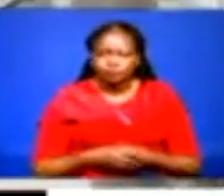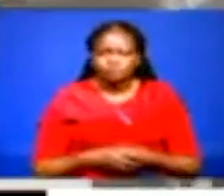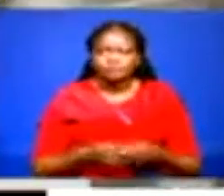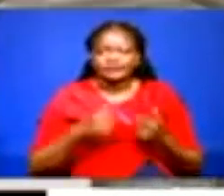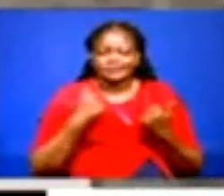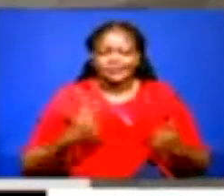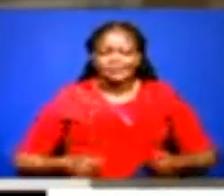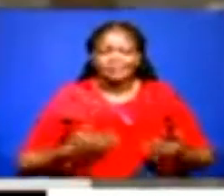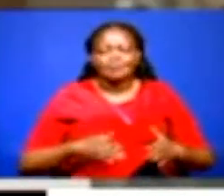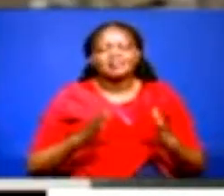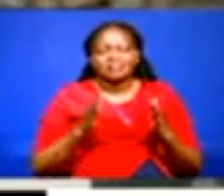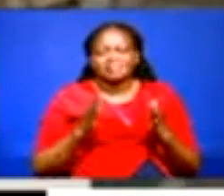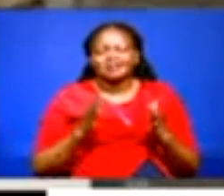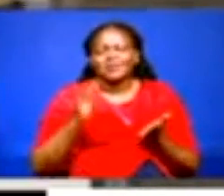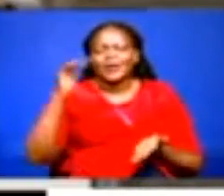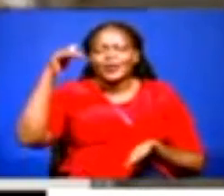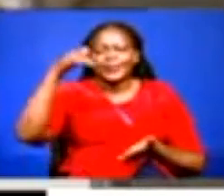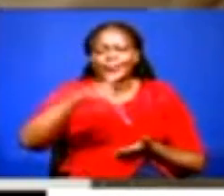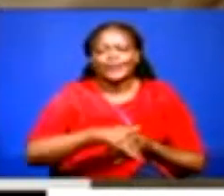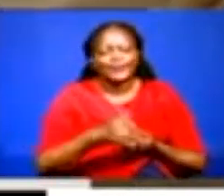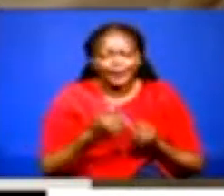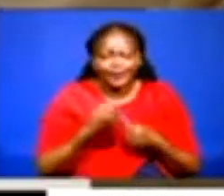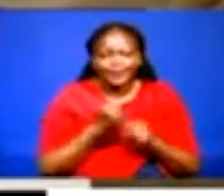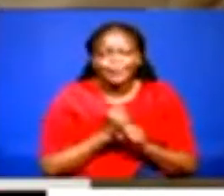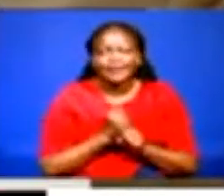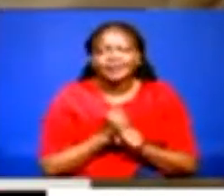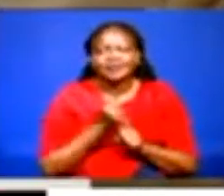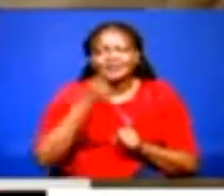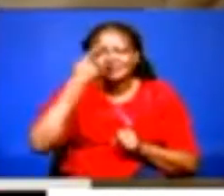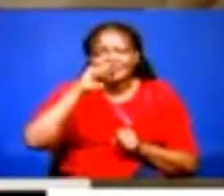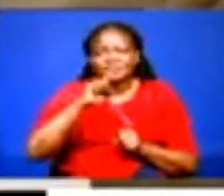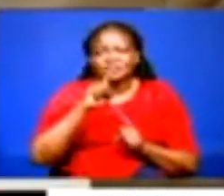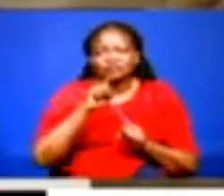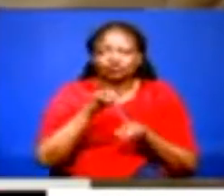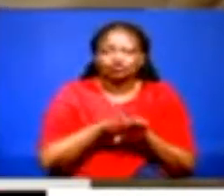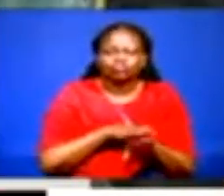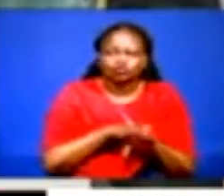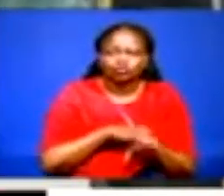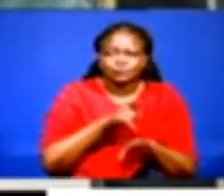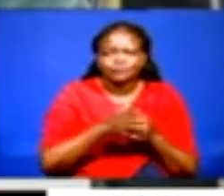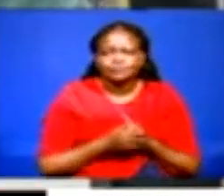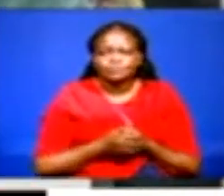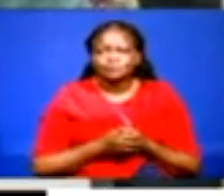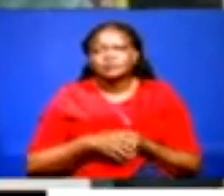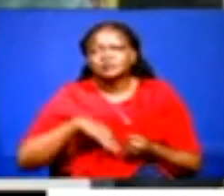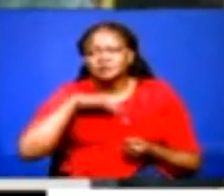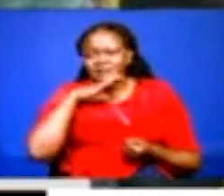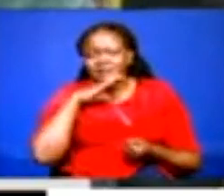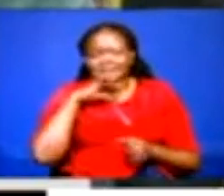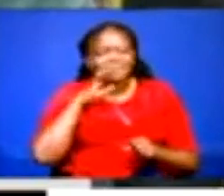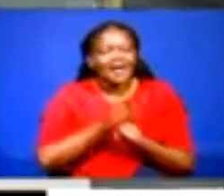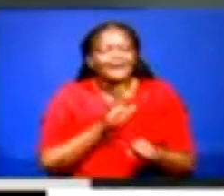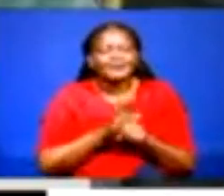rate has been declining for years, prompting a raft of policies to slow the trend. Deaths also outnumbered births